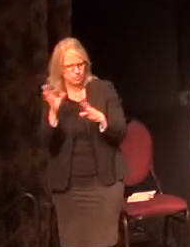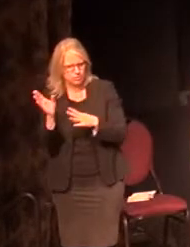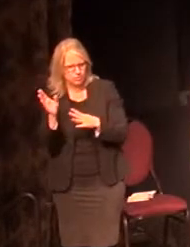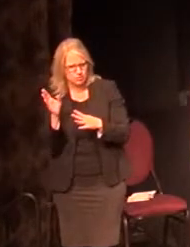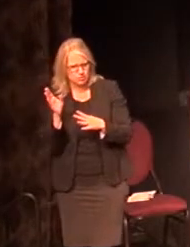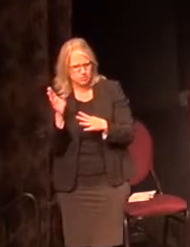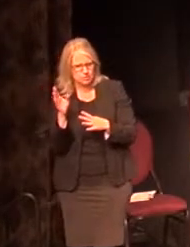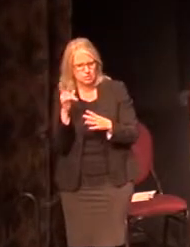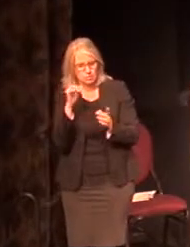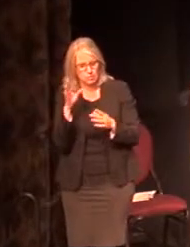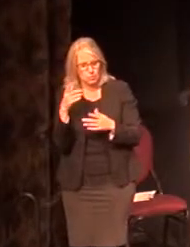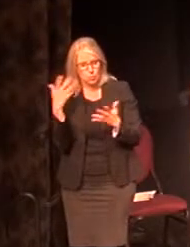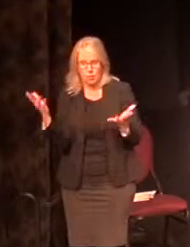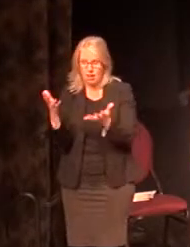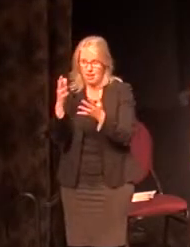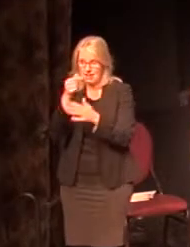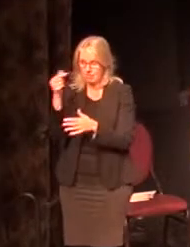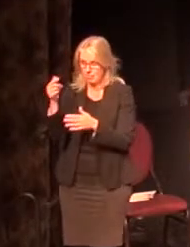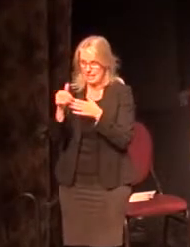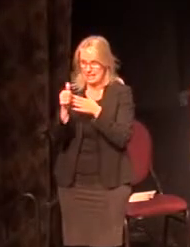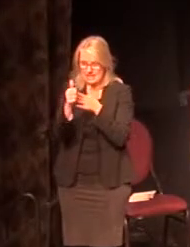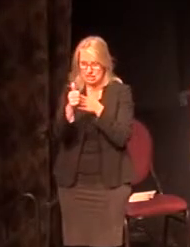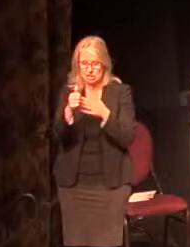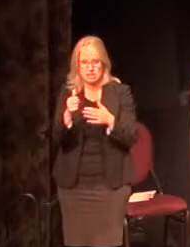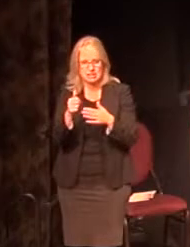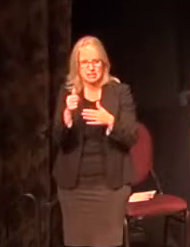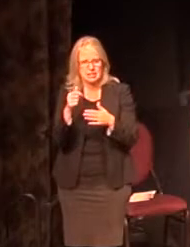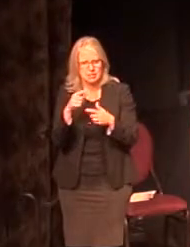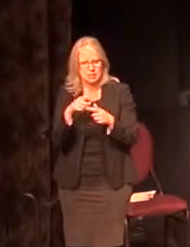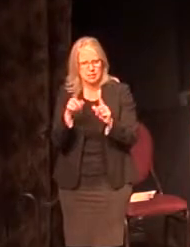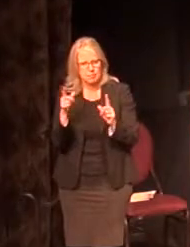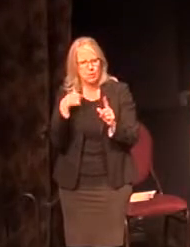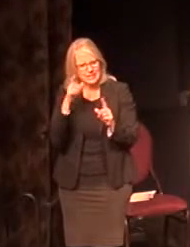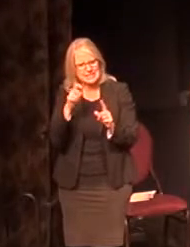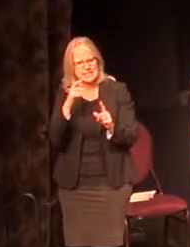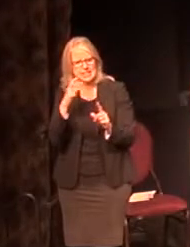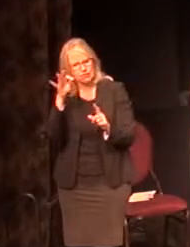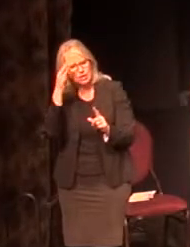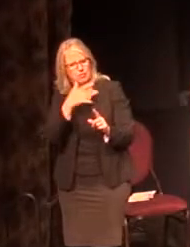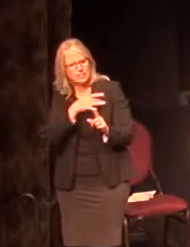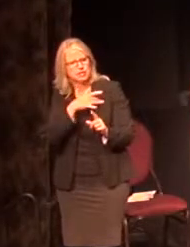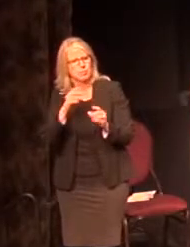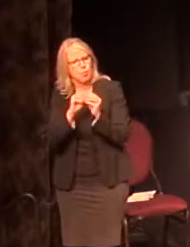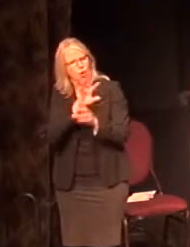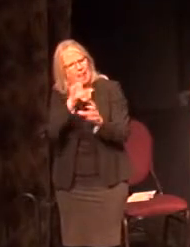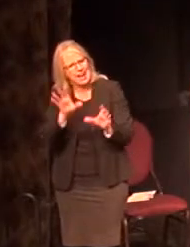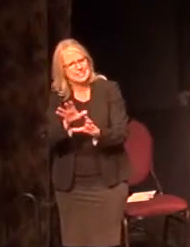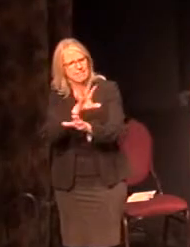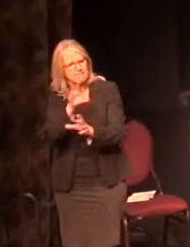as a leader. I think there's a need for provincial and federal governments to make a more active role